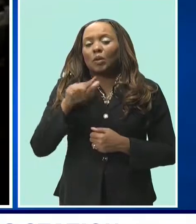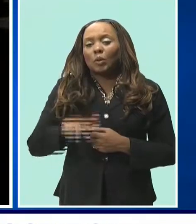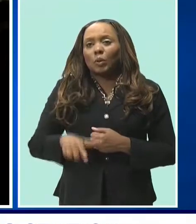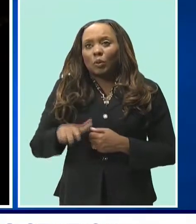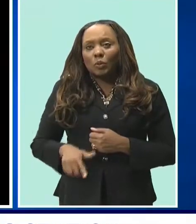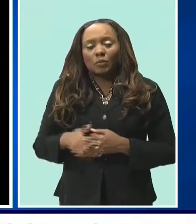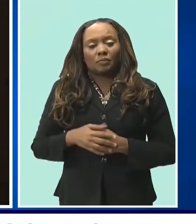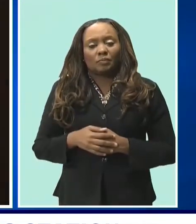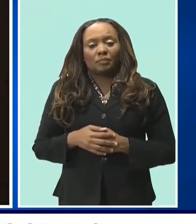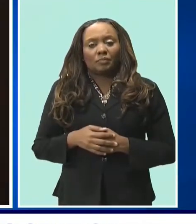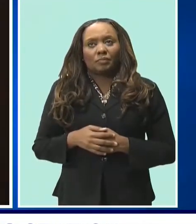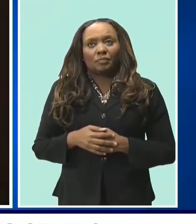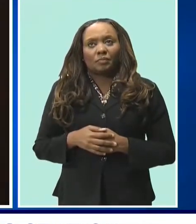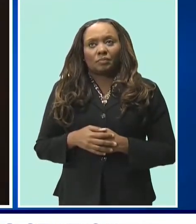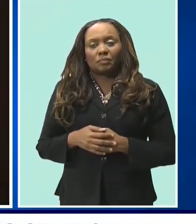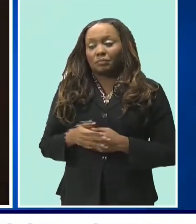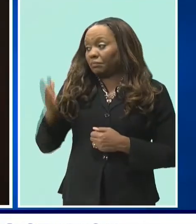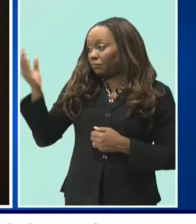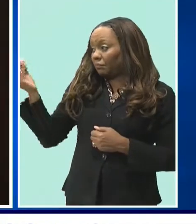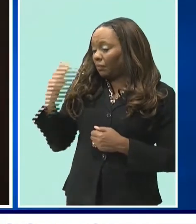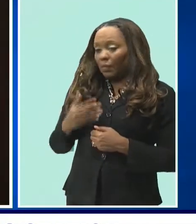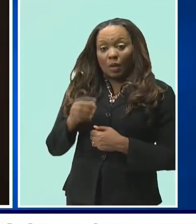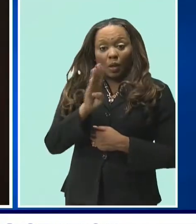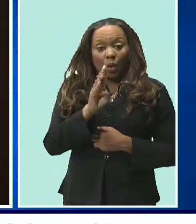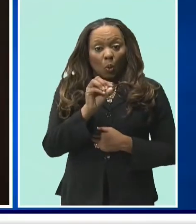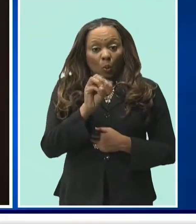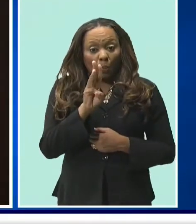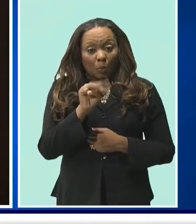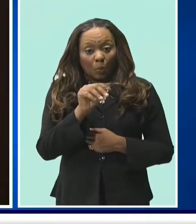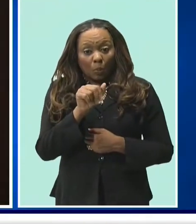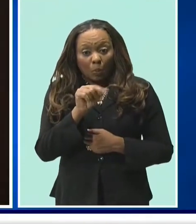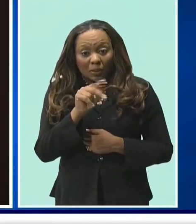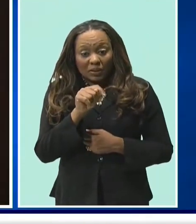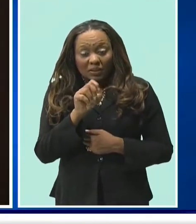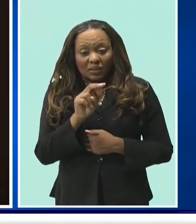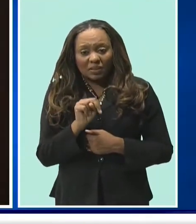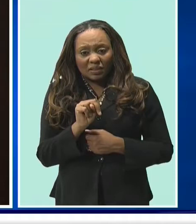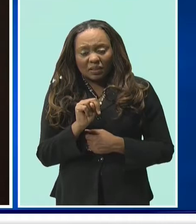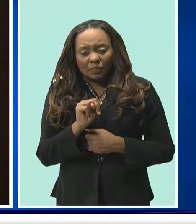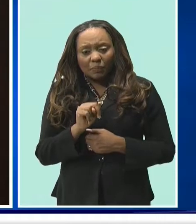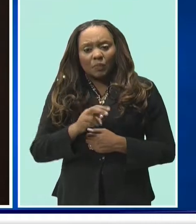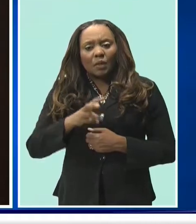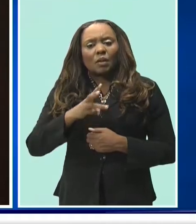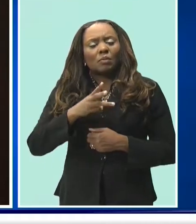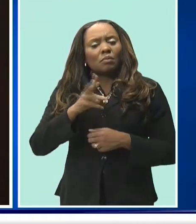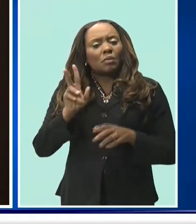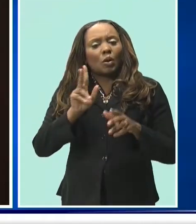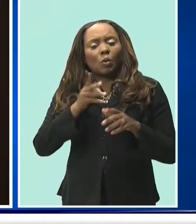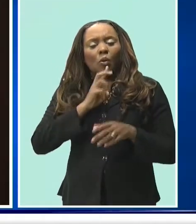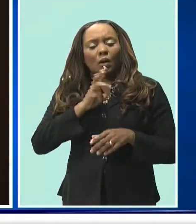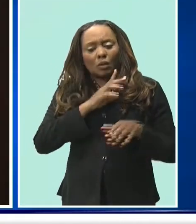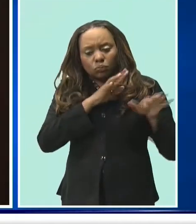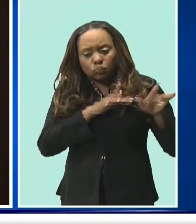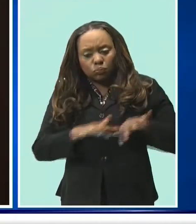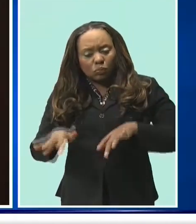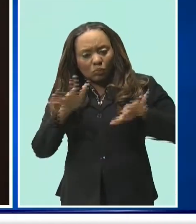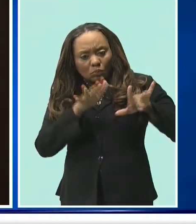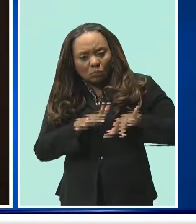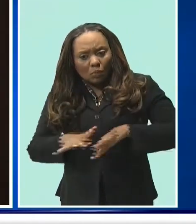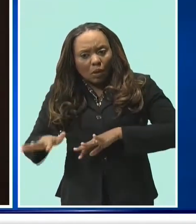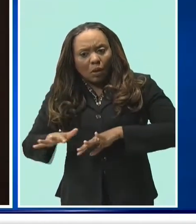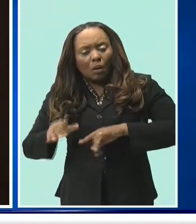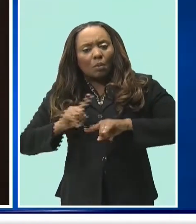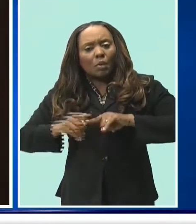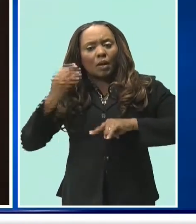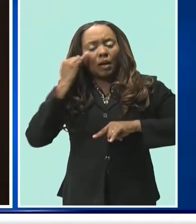pumps water into two reservoirs. It pumps water into the Bowmanston reservoir, and then we